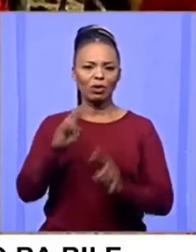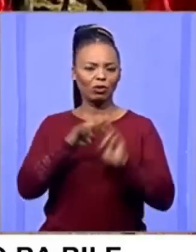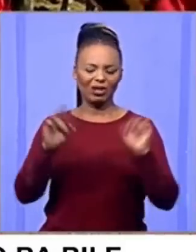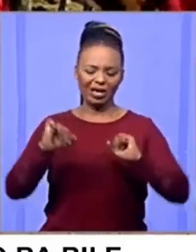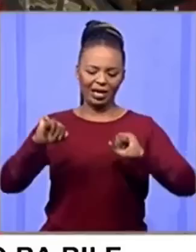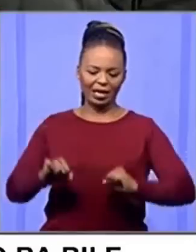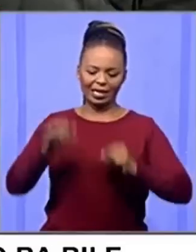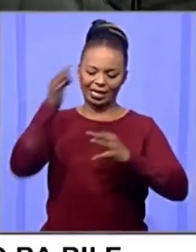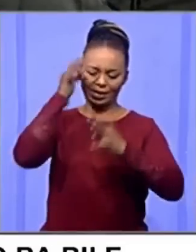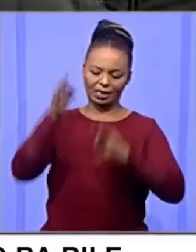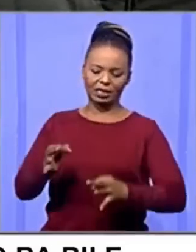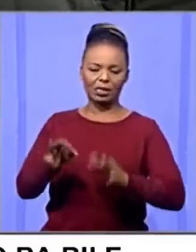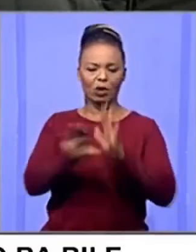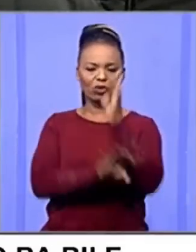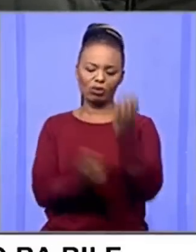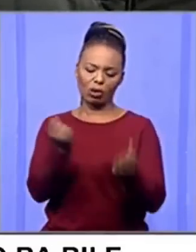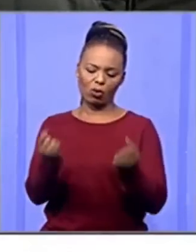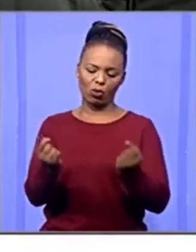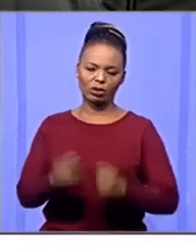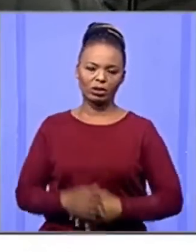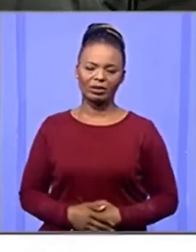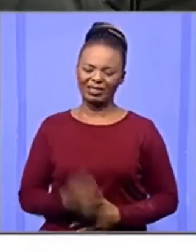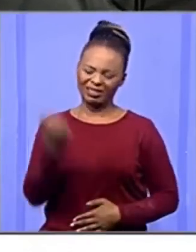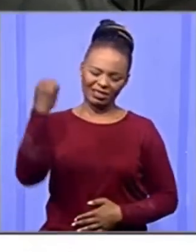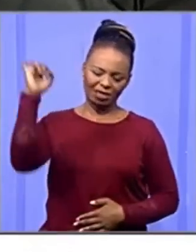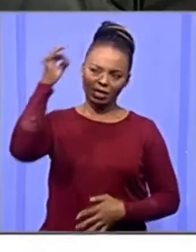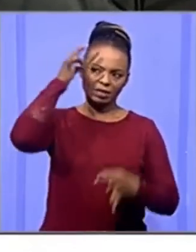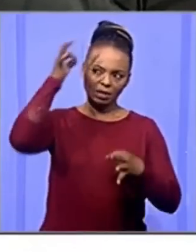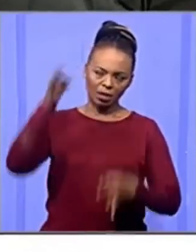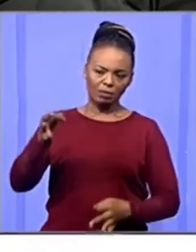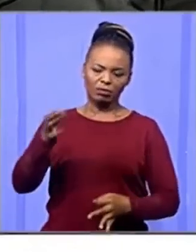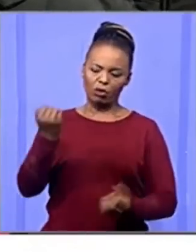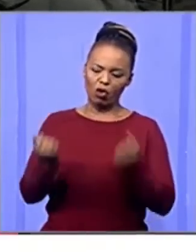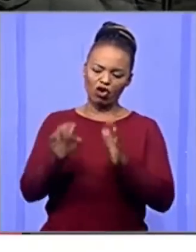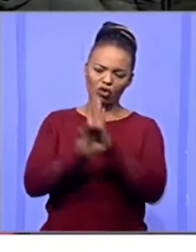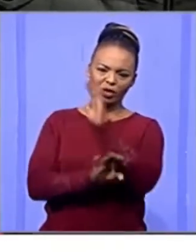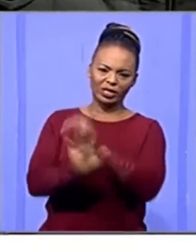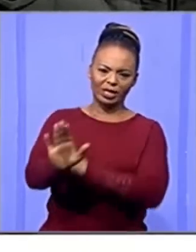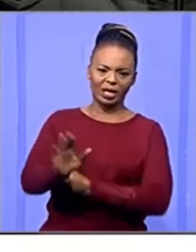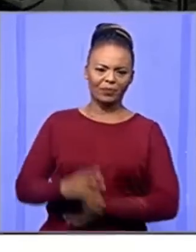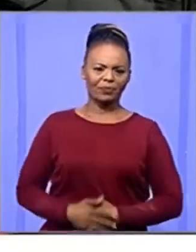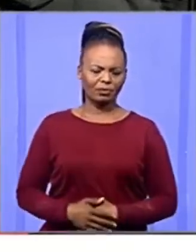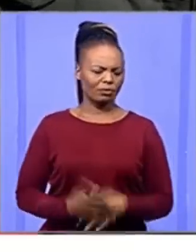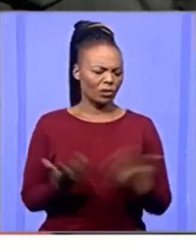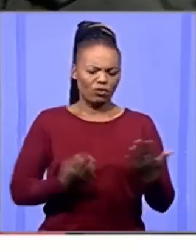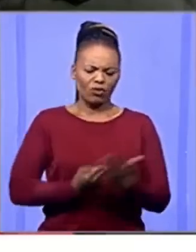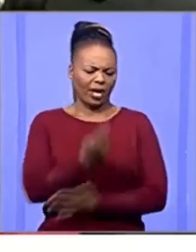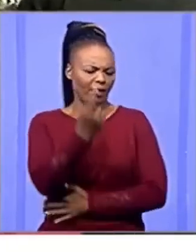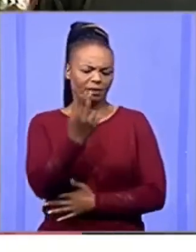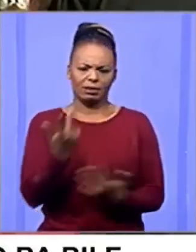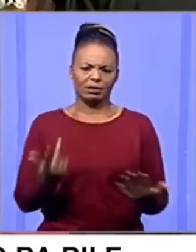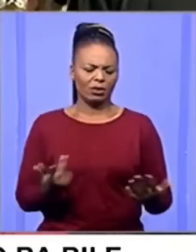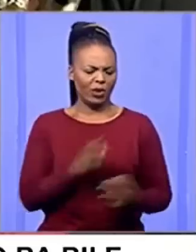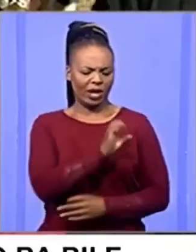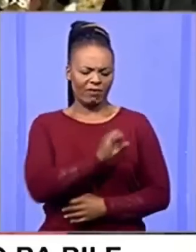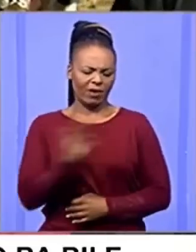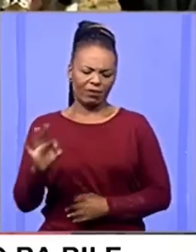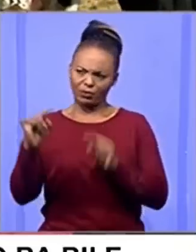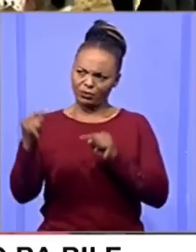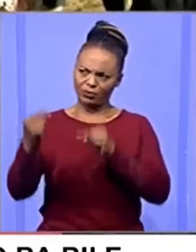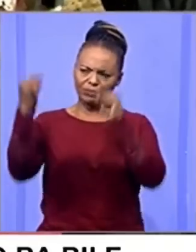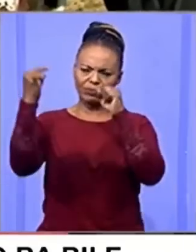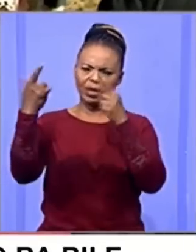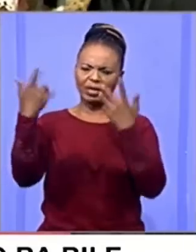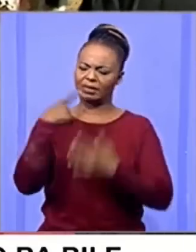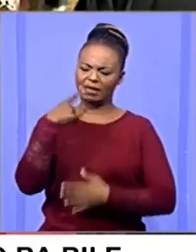wa motheo. We disagree with that, and it is well within the rights of the EFF to disagree with the court. We respect the decision of the